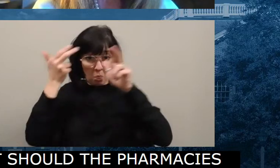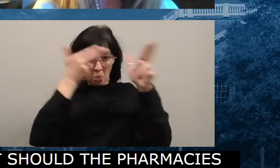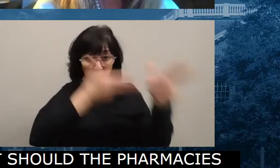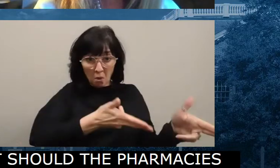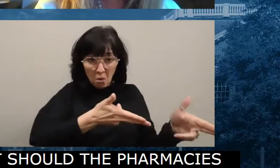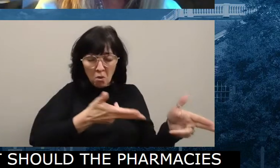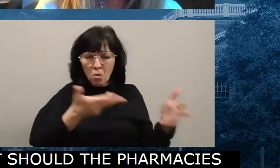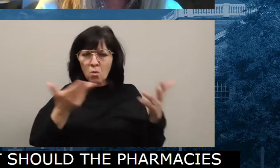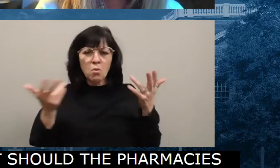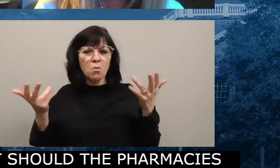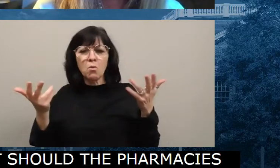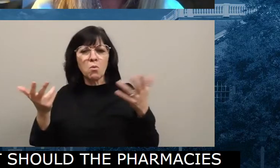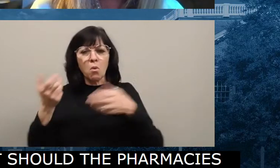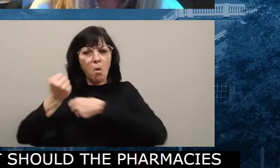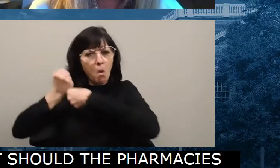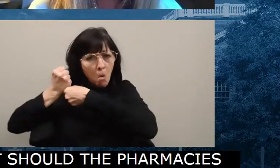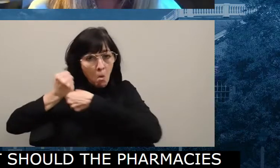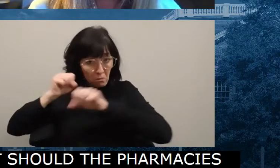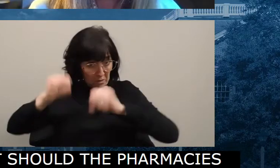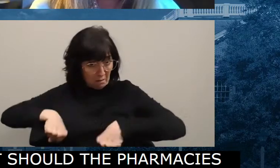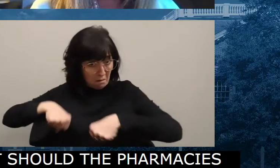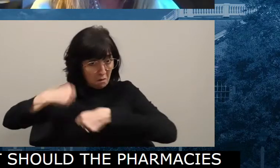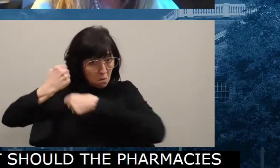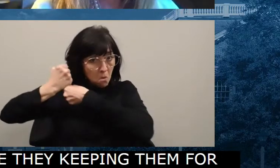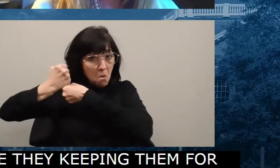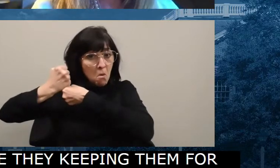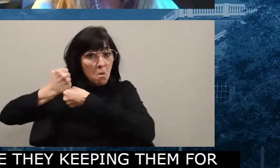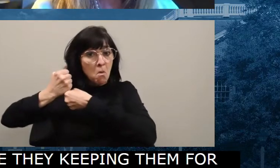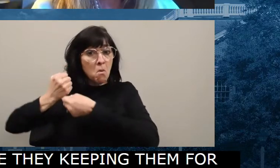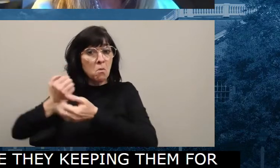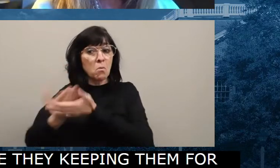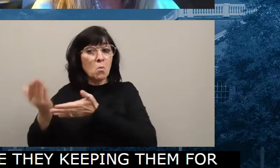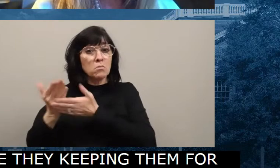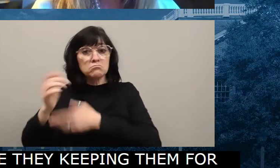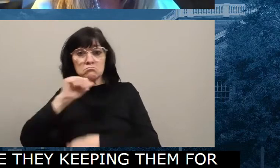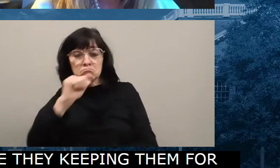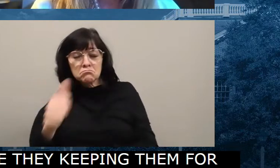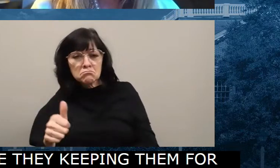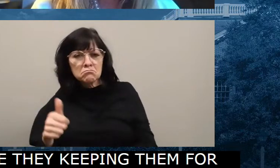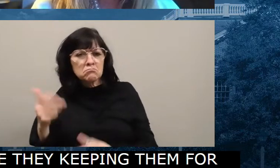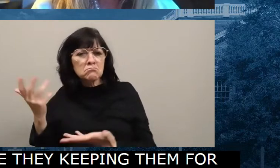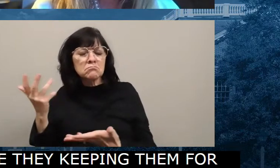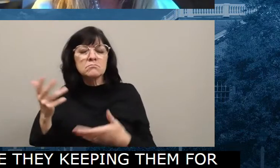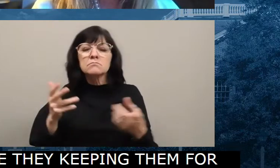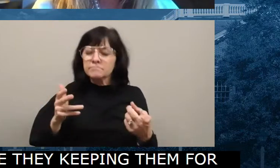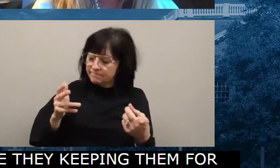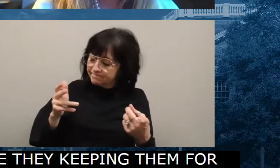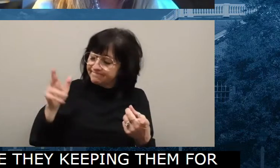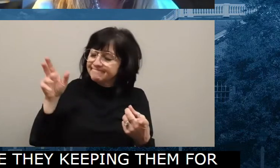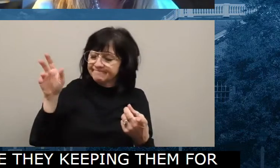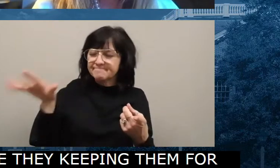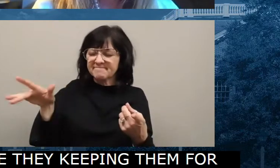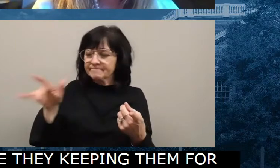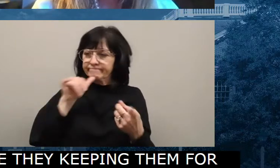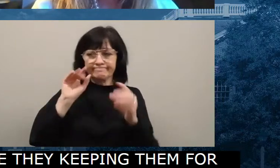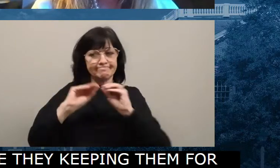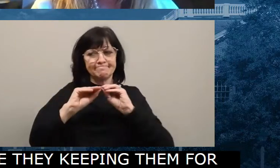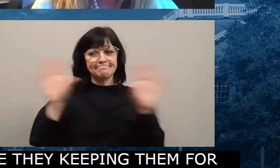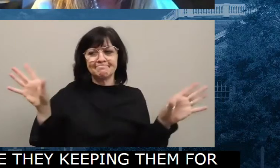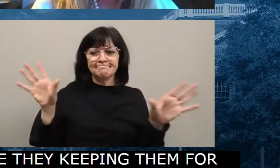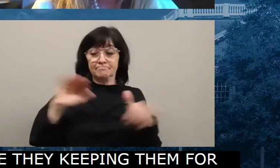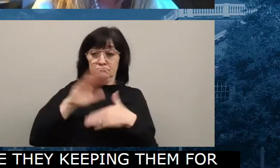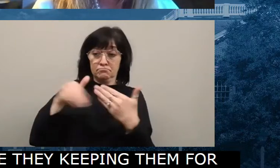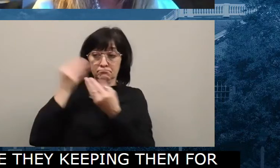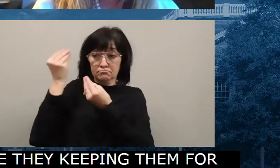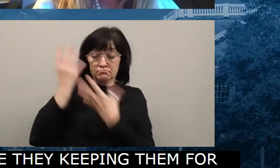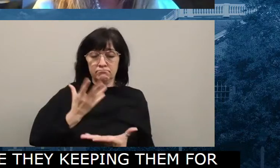Yeah, it's really not clear. On the White House call, which we had just a couple hours ago, Dr.